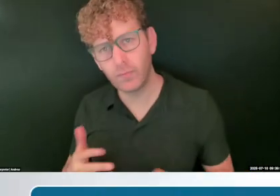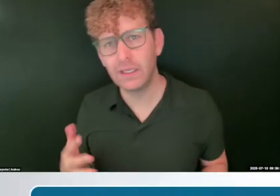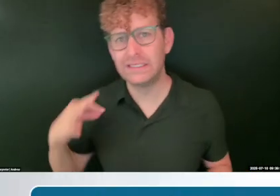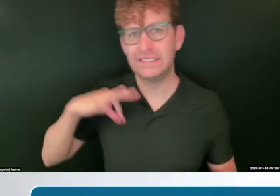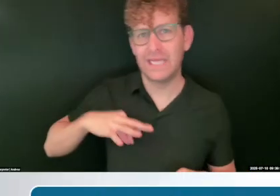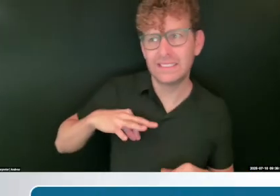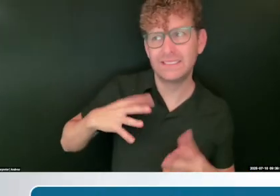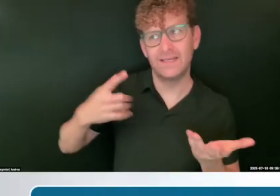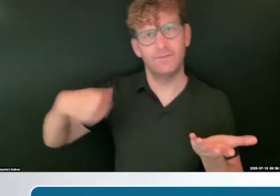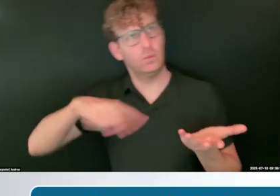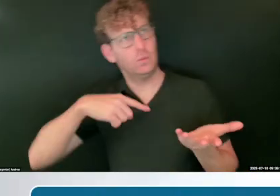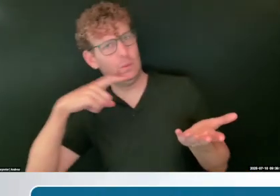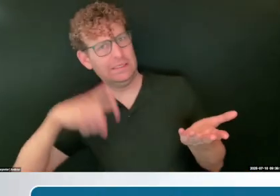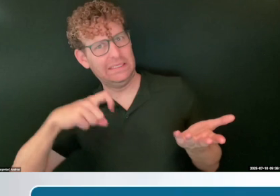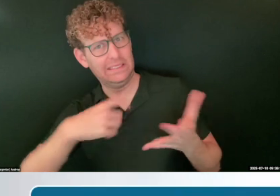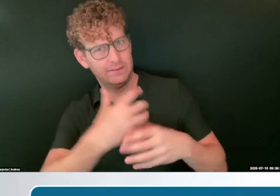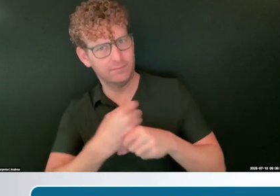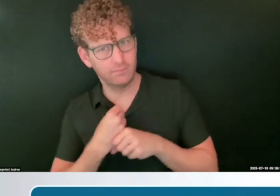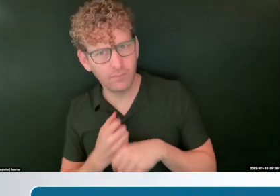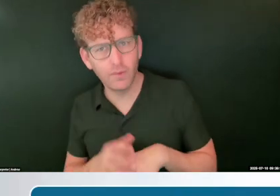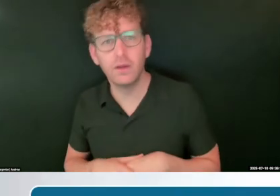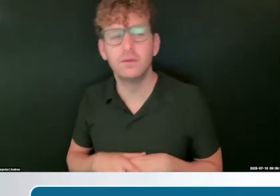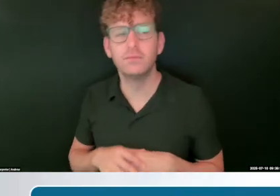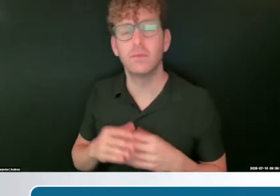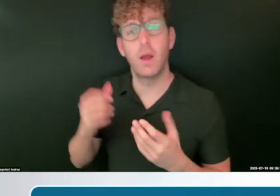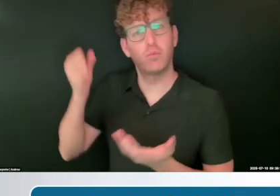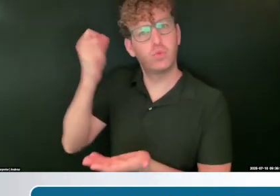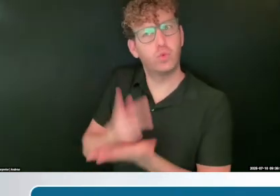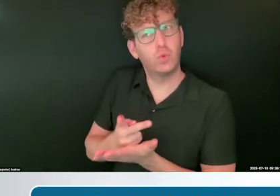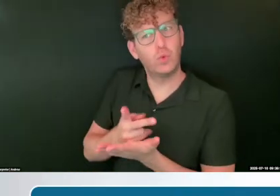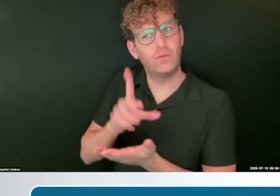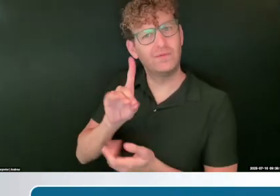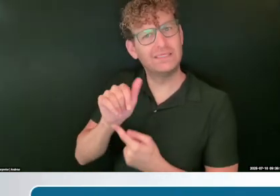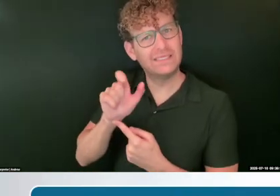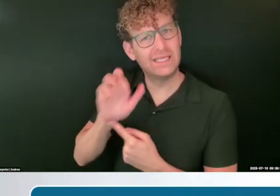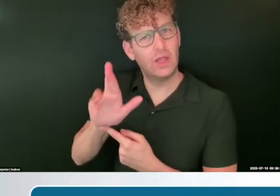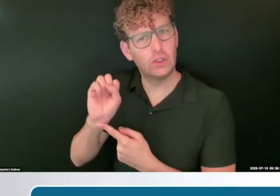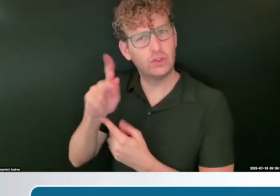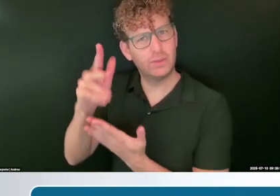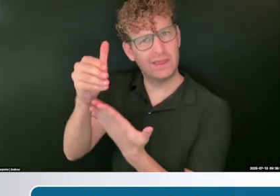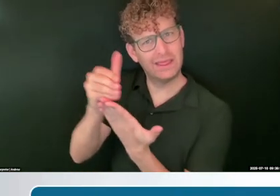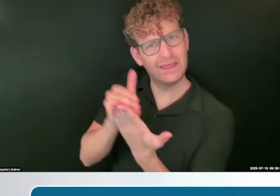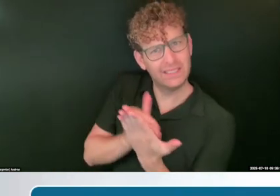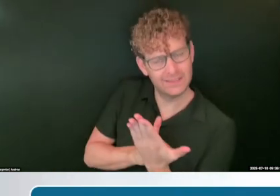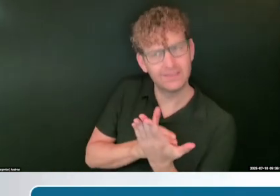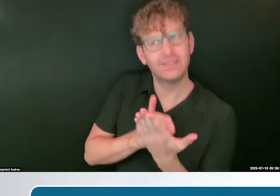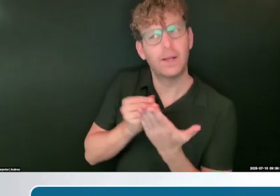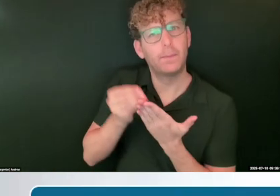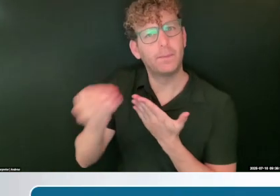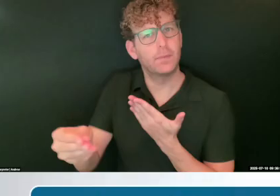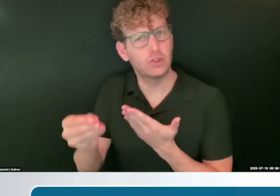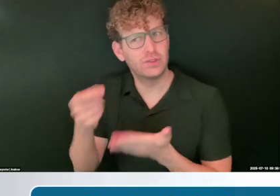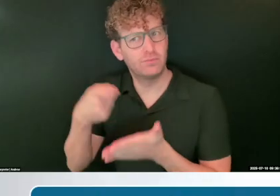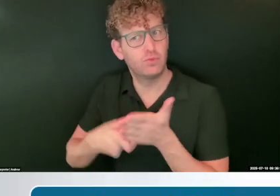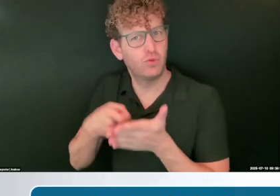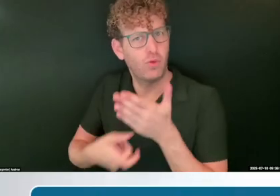And lastly, a singular approved dealership list and purchase price cap will expand consumer protection and